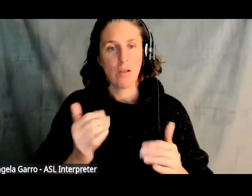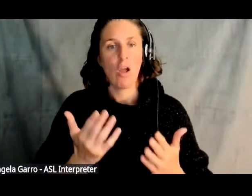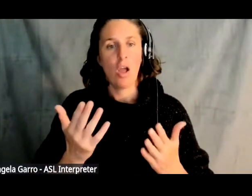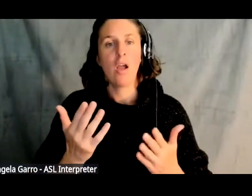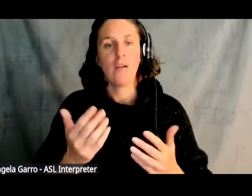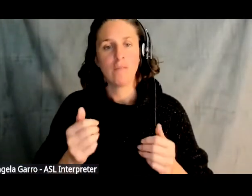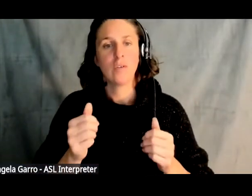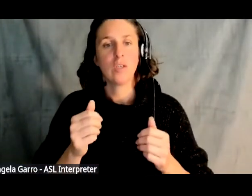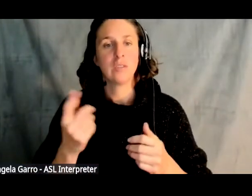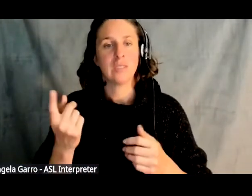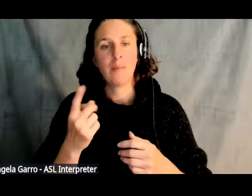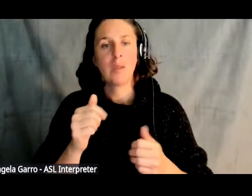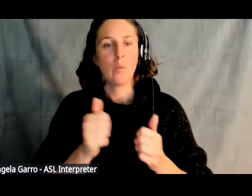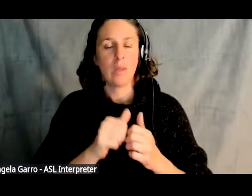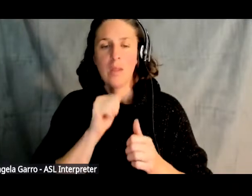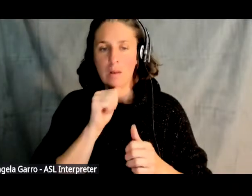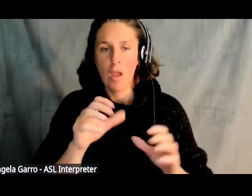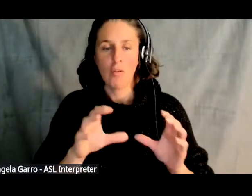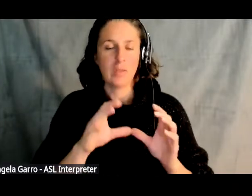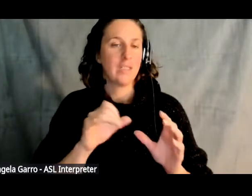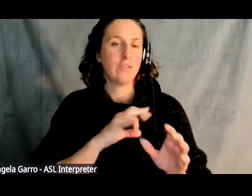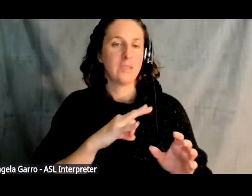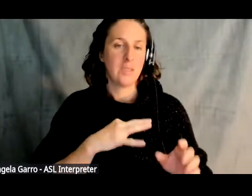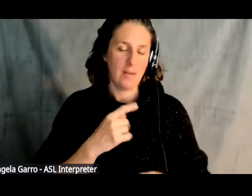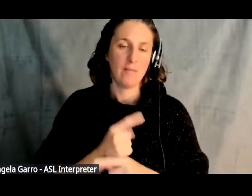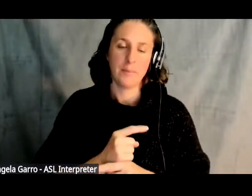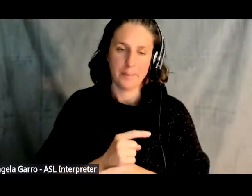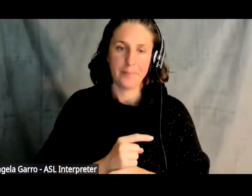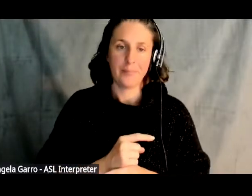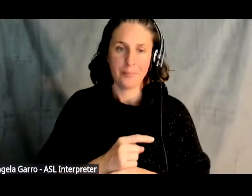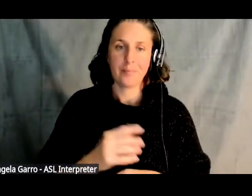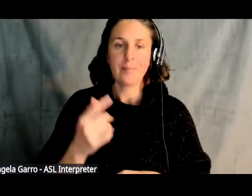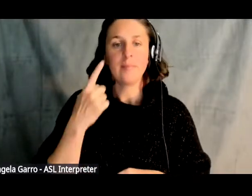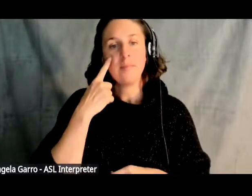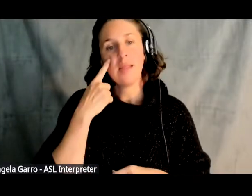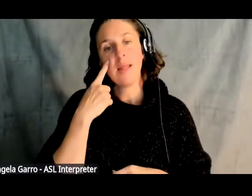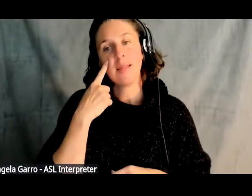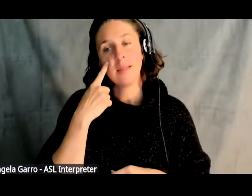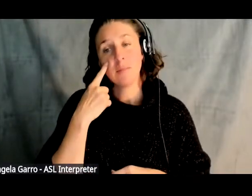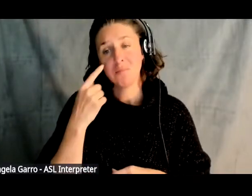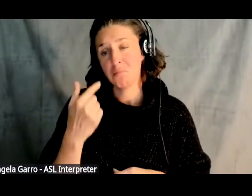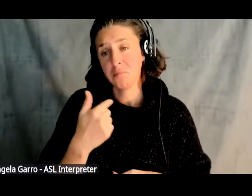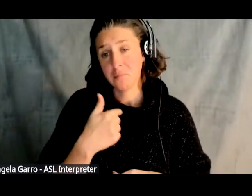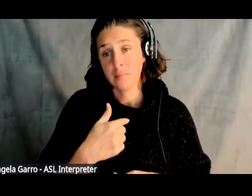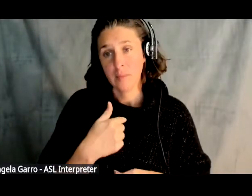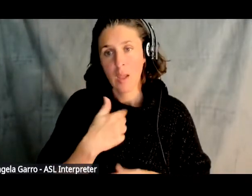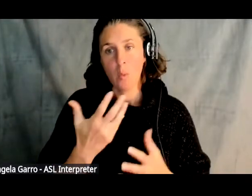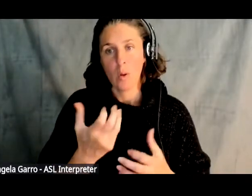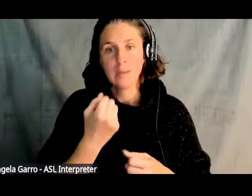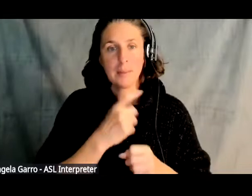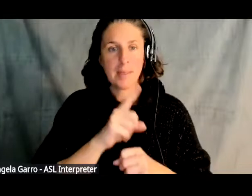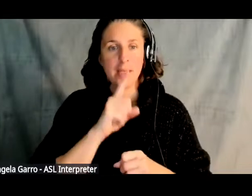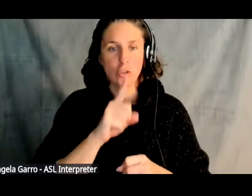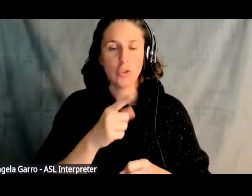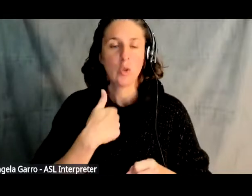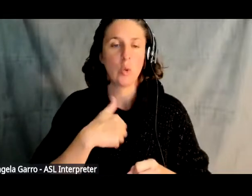staff, right? Right. And I think, yeah, I would just like to make sure that we're